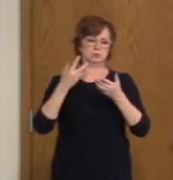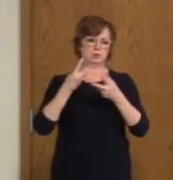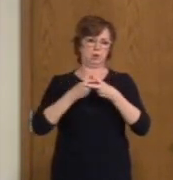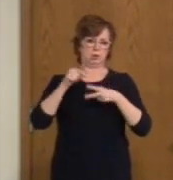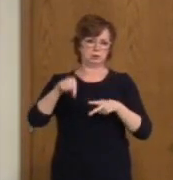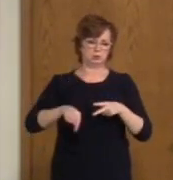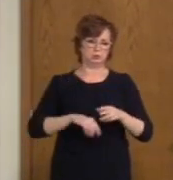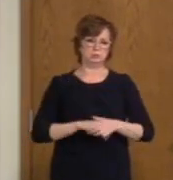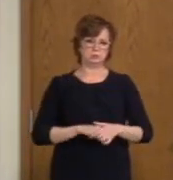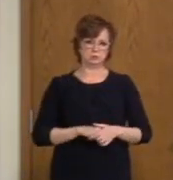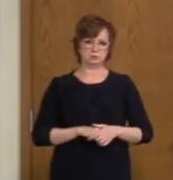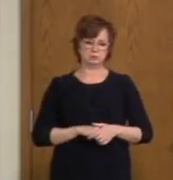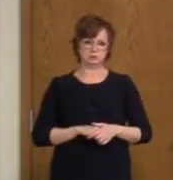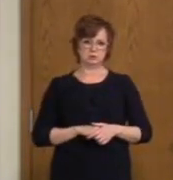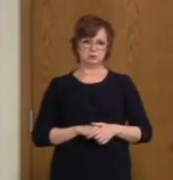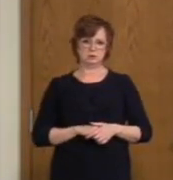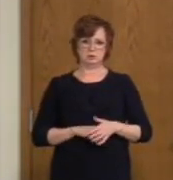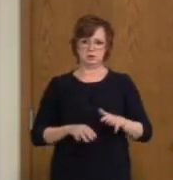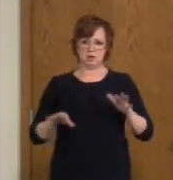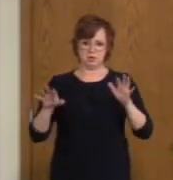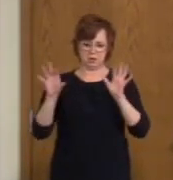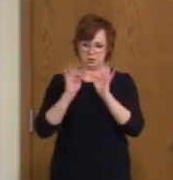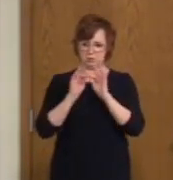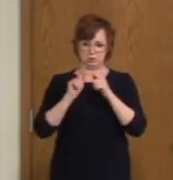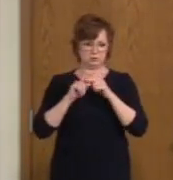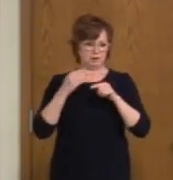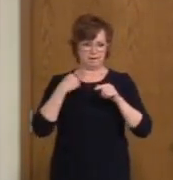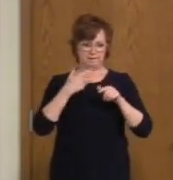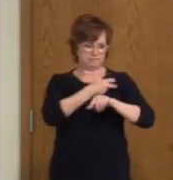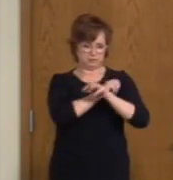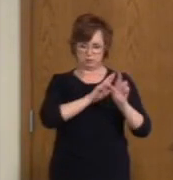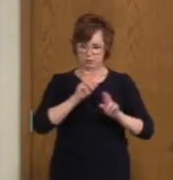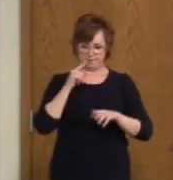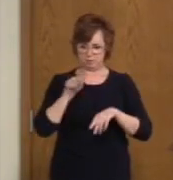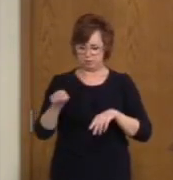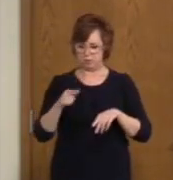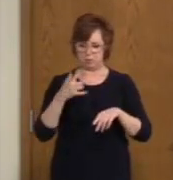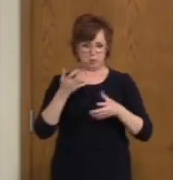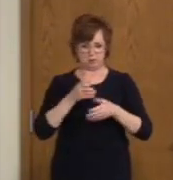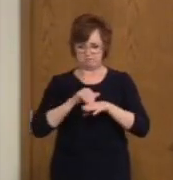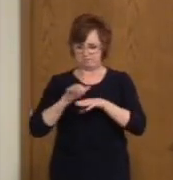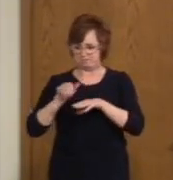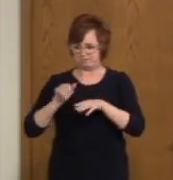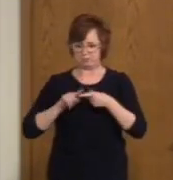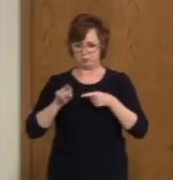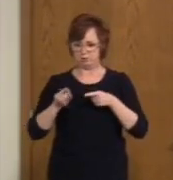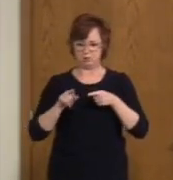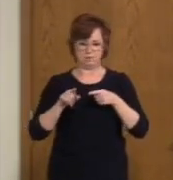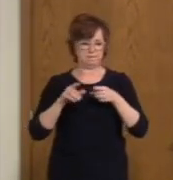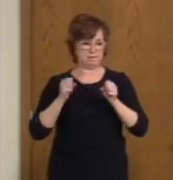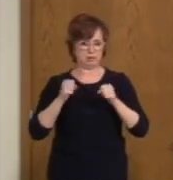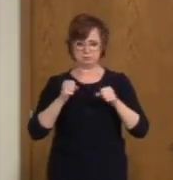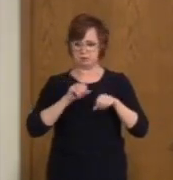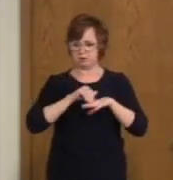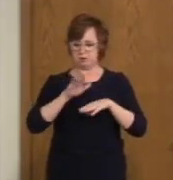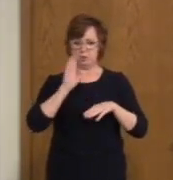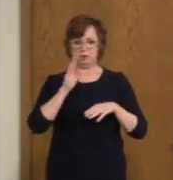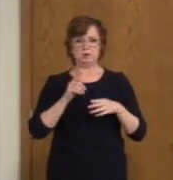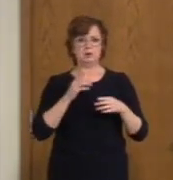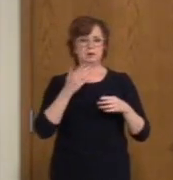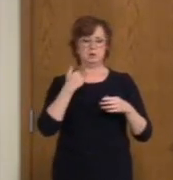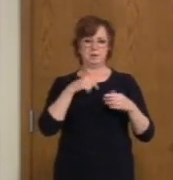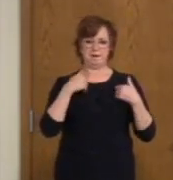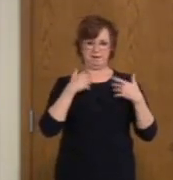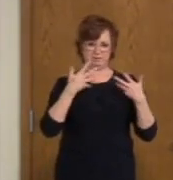to have a very robust vaccination plan to make those vaccinations available as quickly as we receive them. We have that thanks to the hard